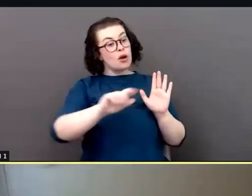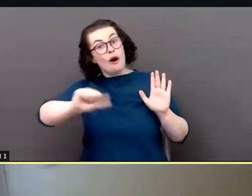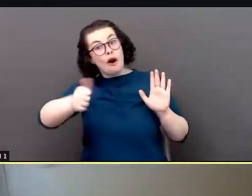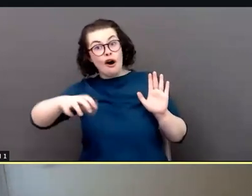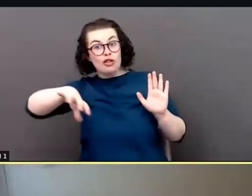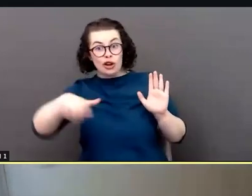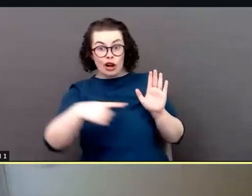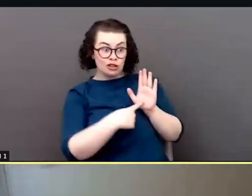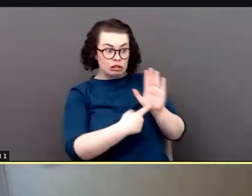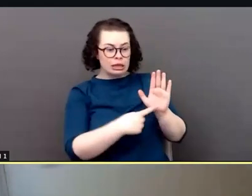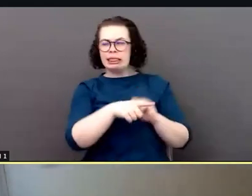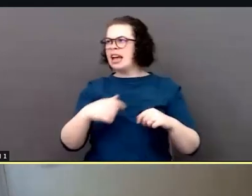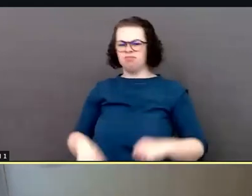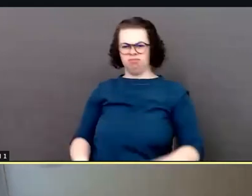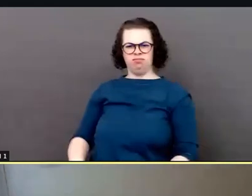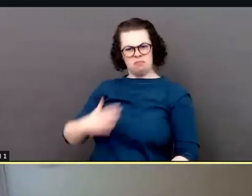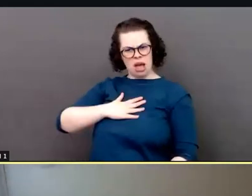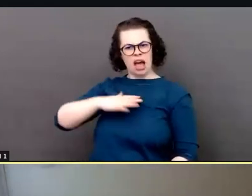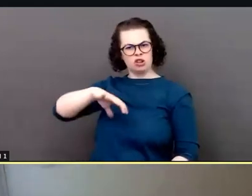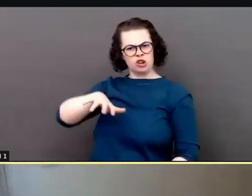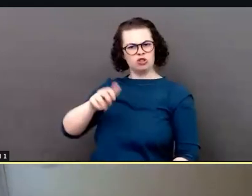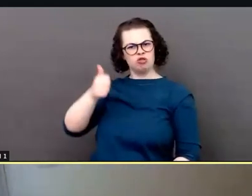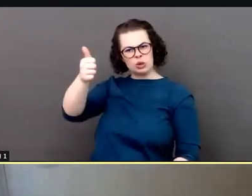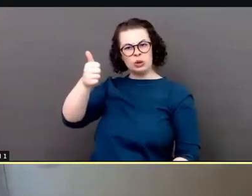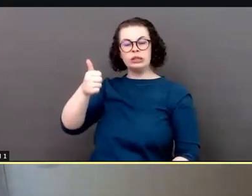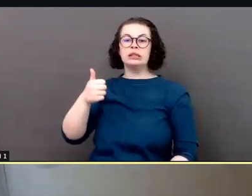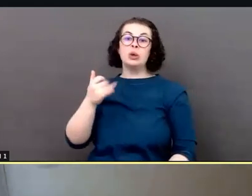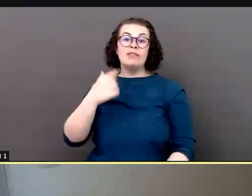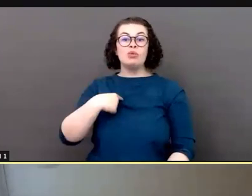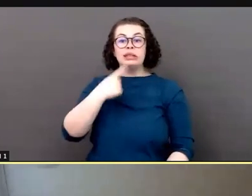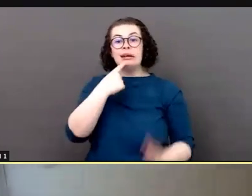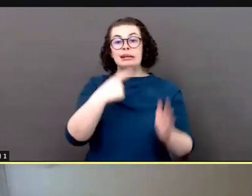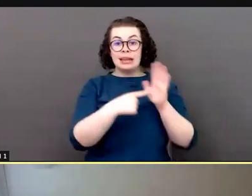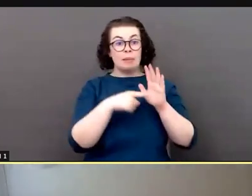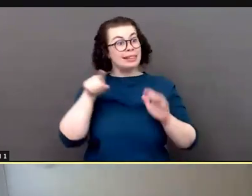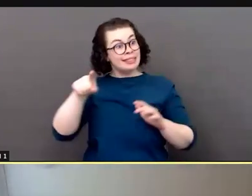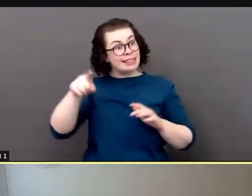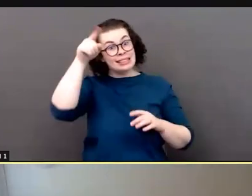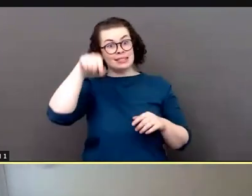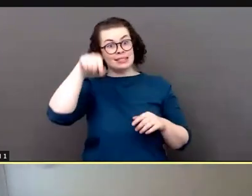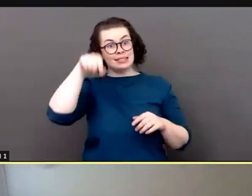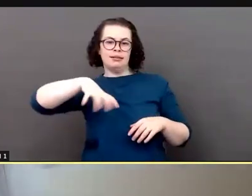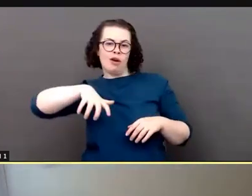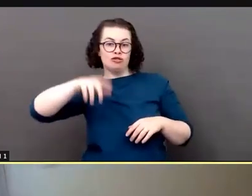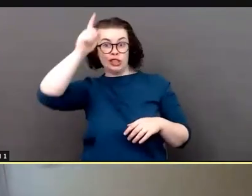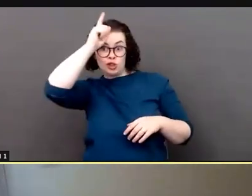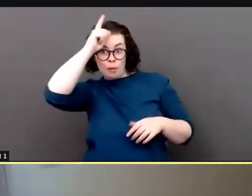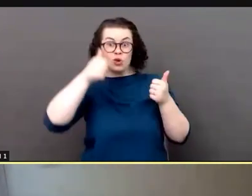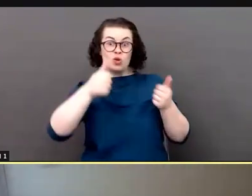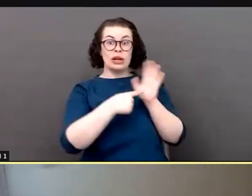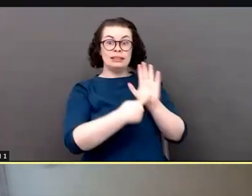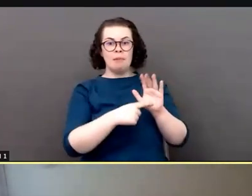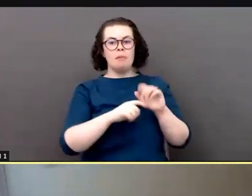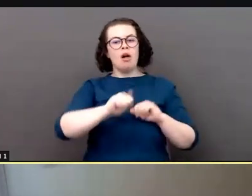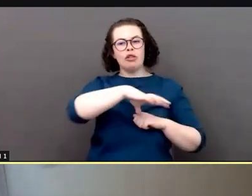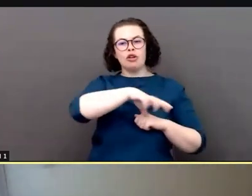very general. And then on the right, you see 7 miniatures that you will find in our Annex